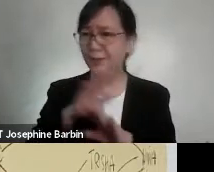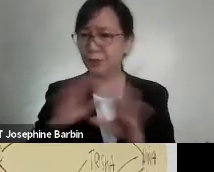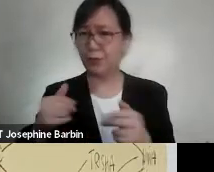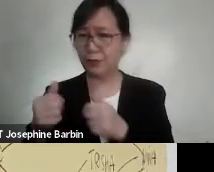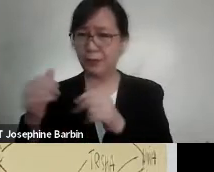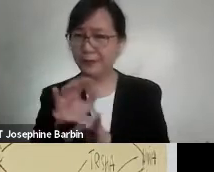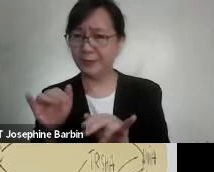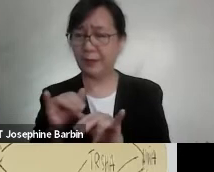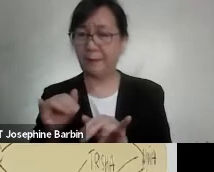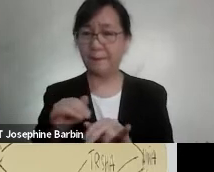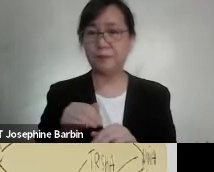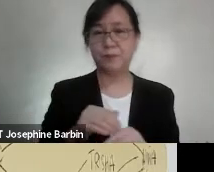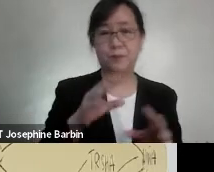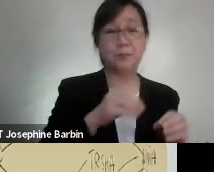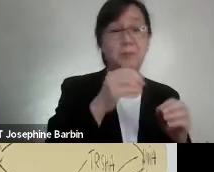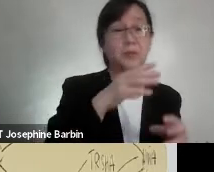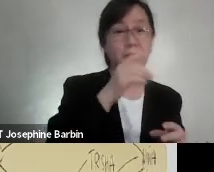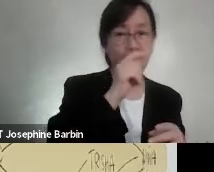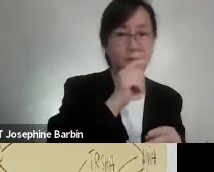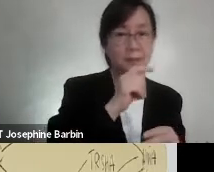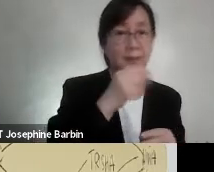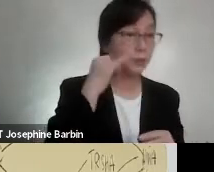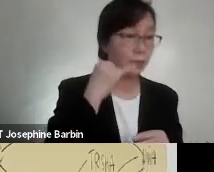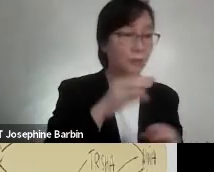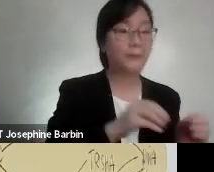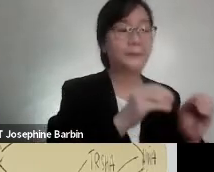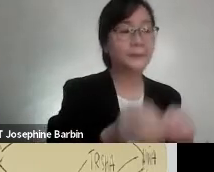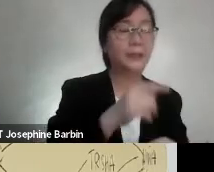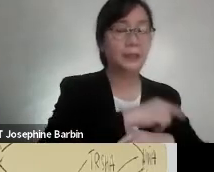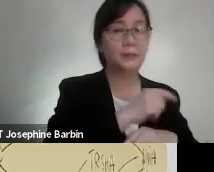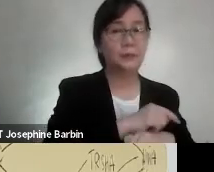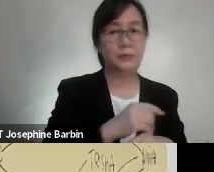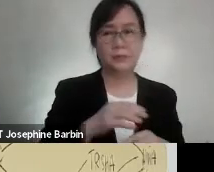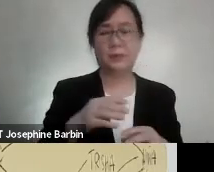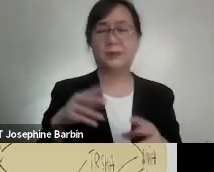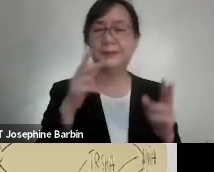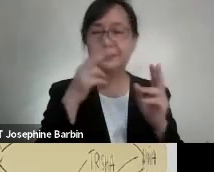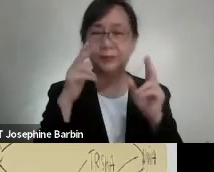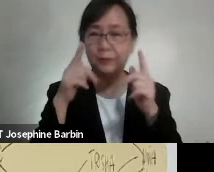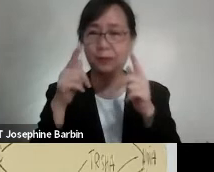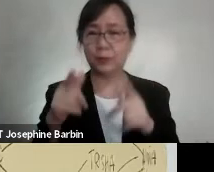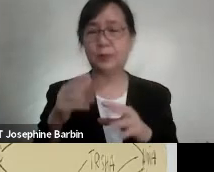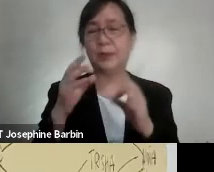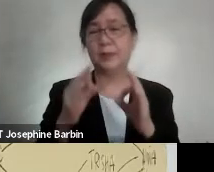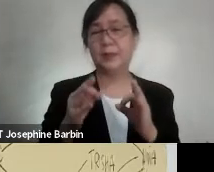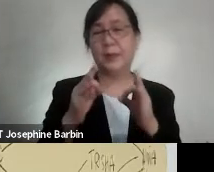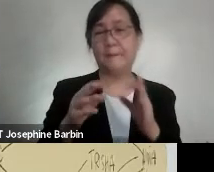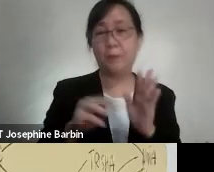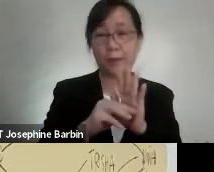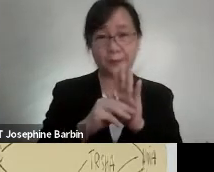putting your phone away at the dinner table. So they're really looking to parents and carers to role model good technology use for them.